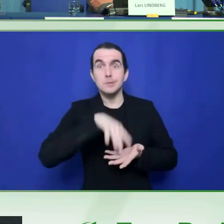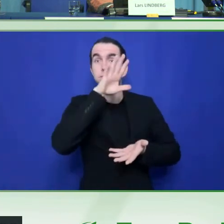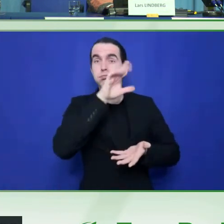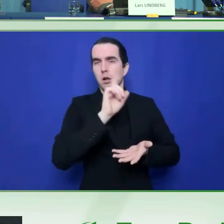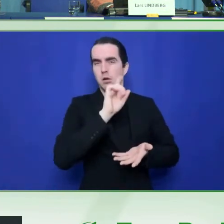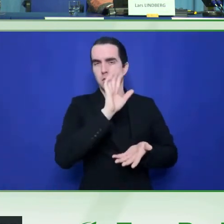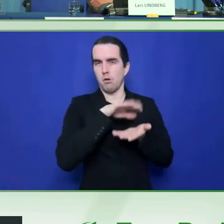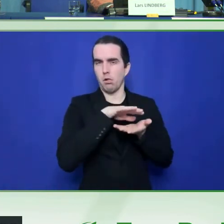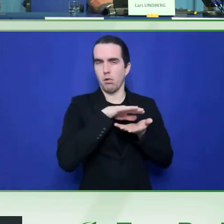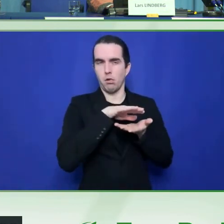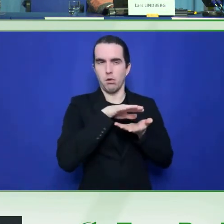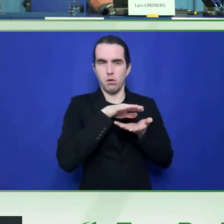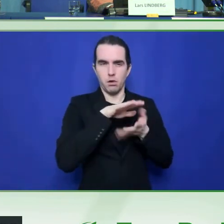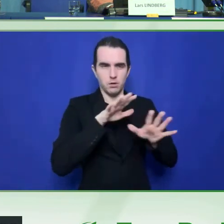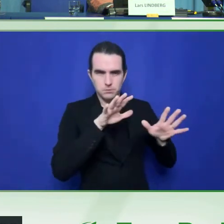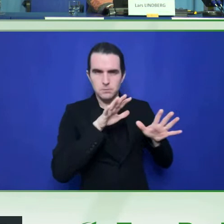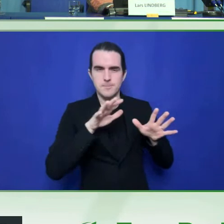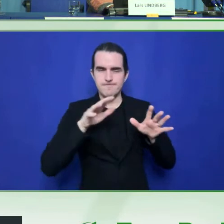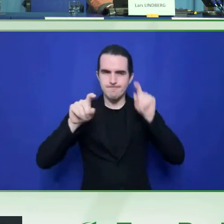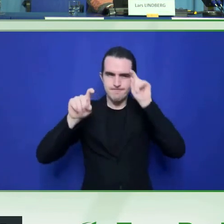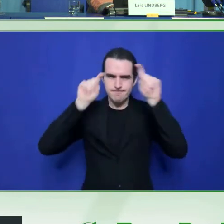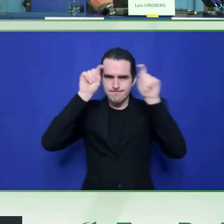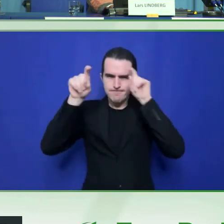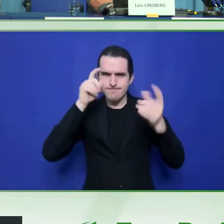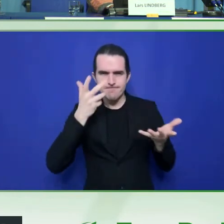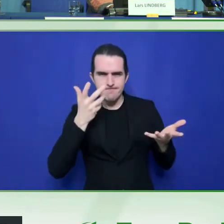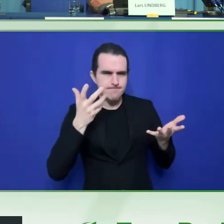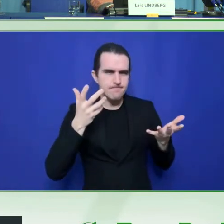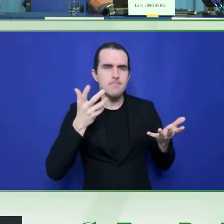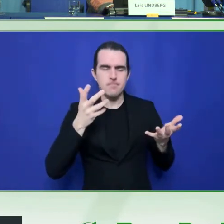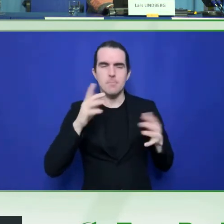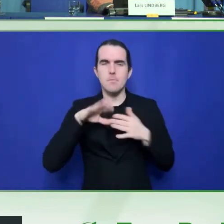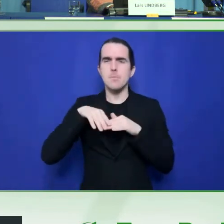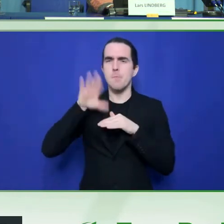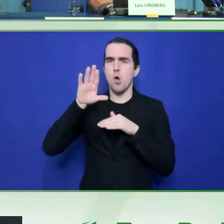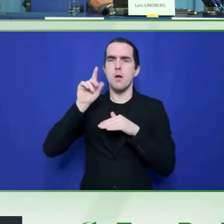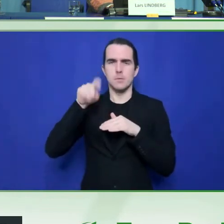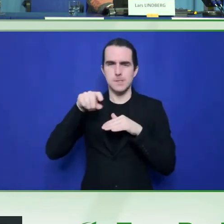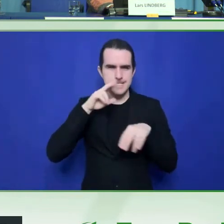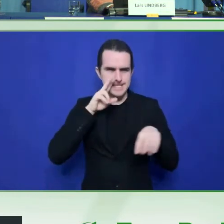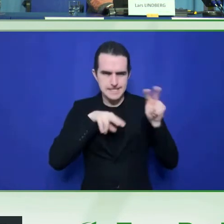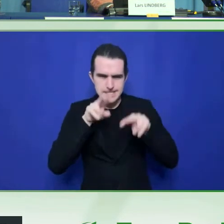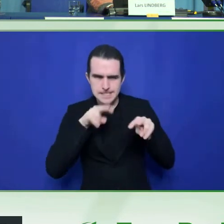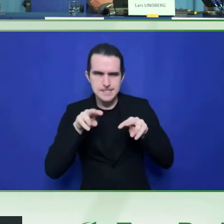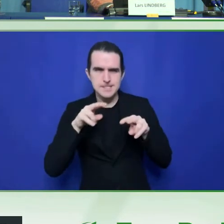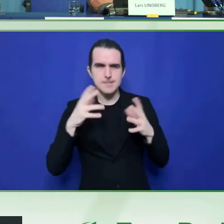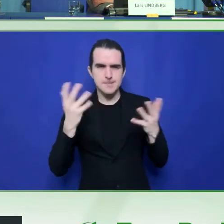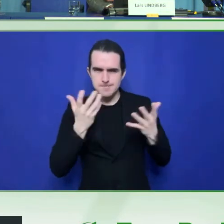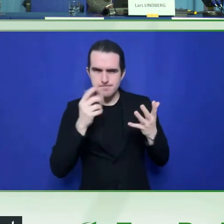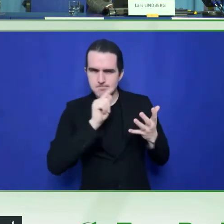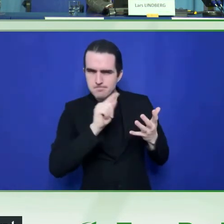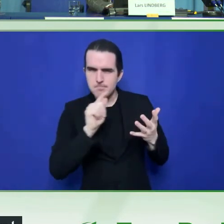We conducted different workshops and discussions and had a reference group.